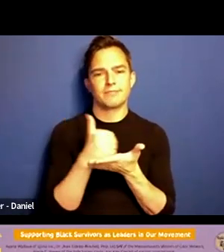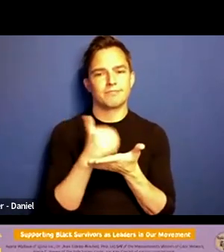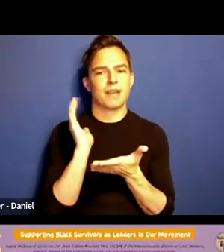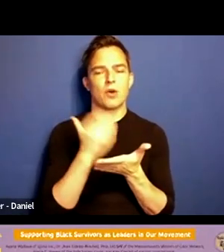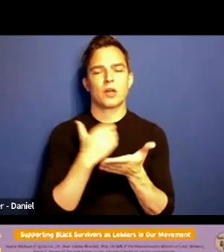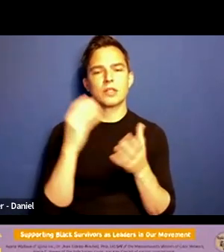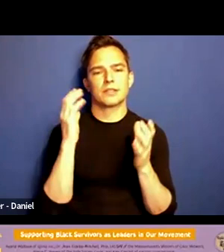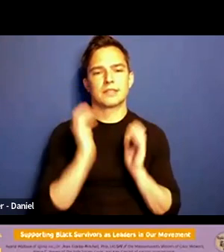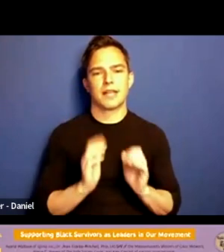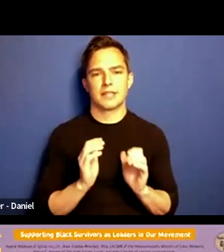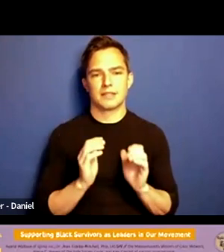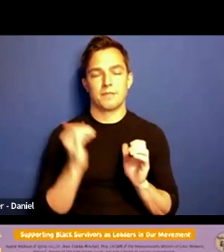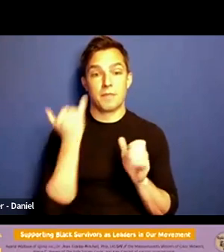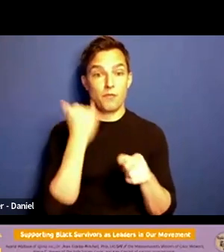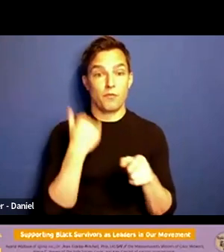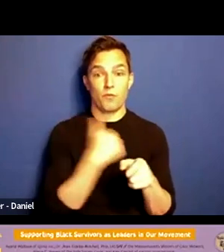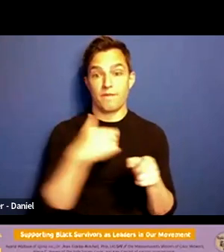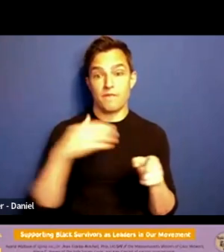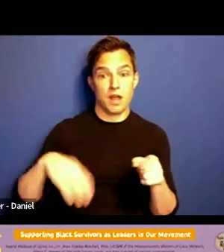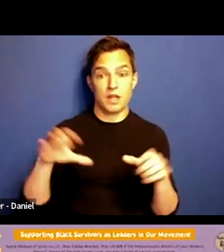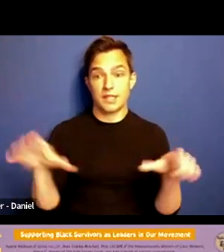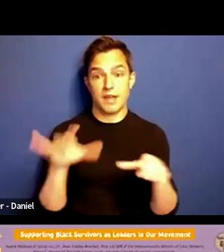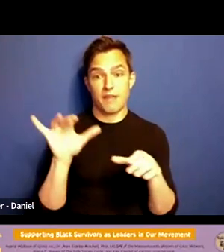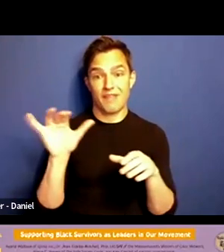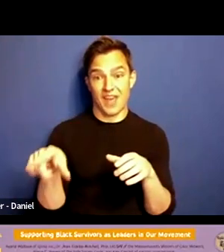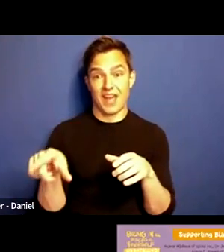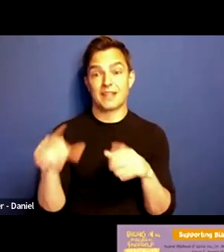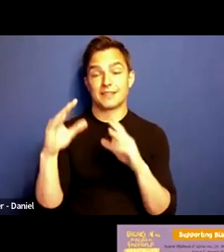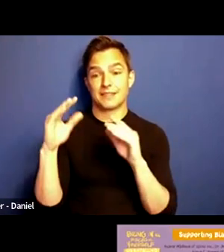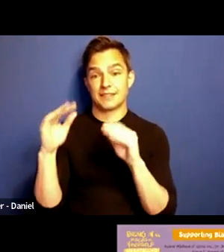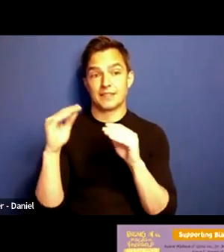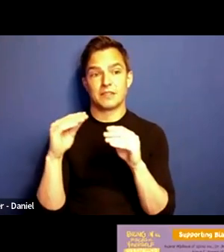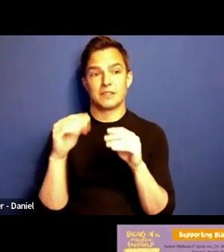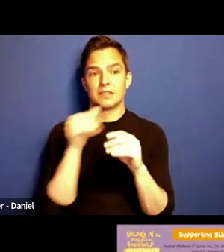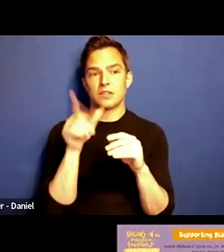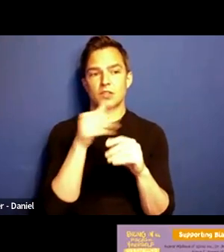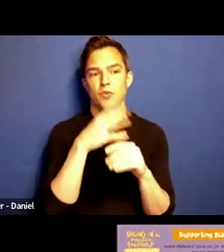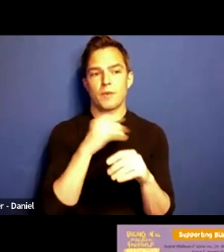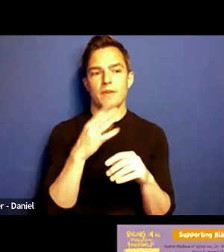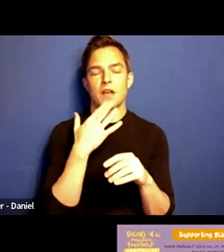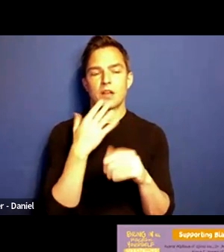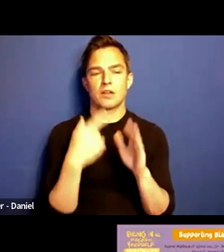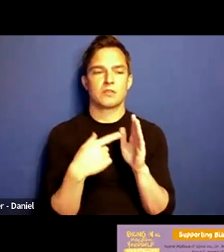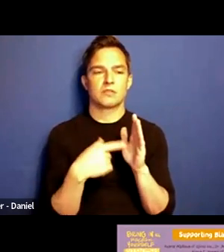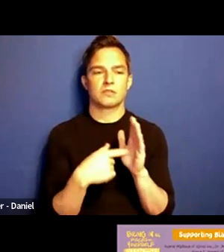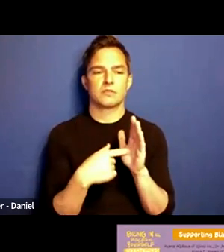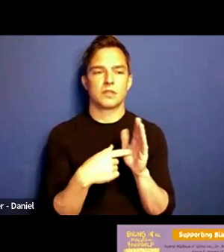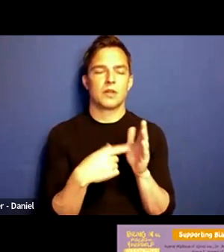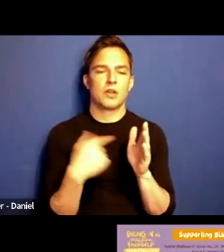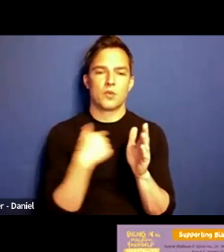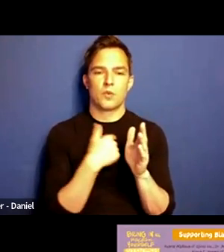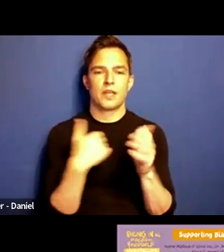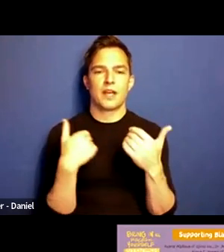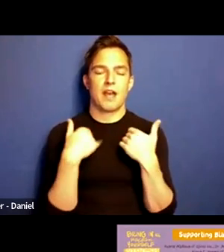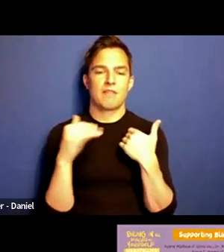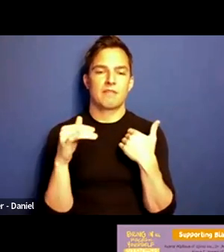that, for instance, we've referred clients to non-women of color therapists, for instance, we've had bad responses, to be